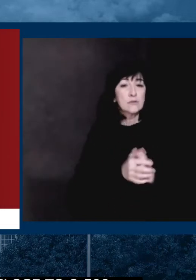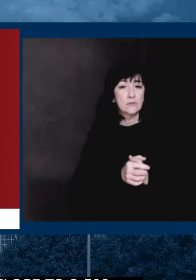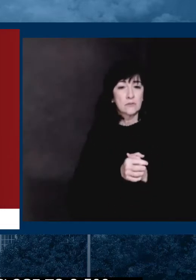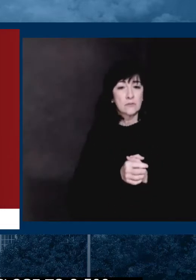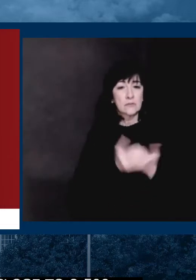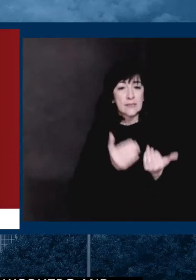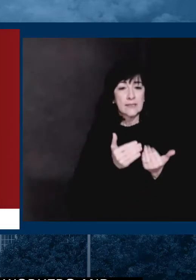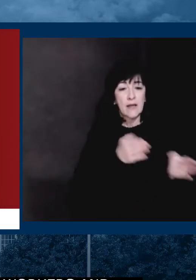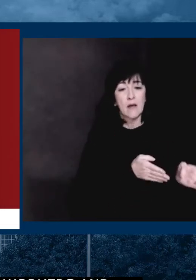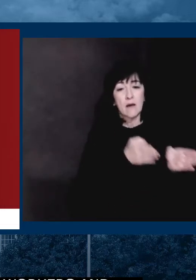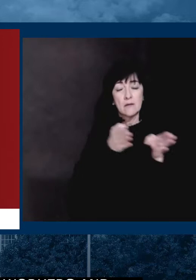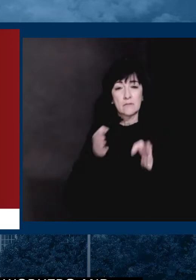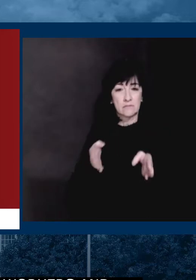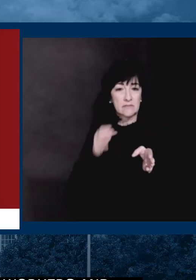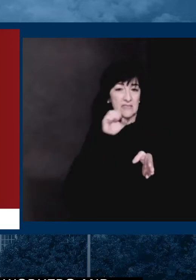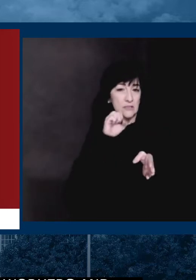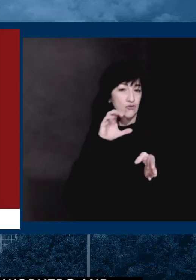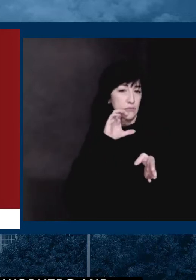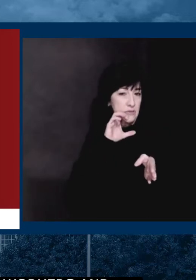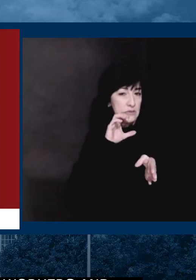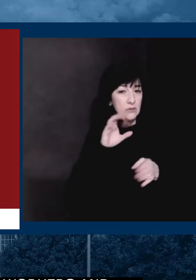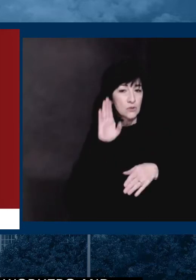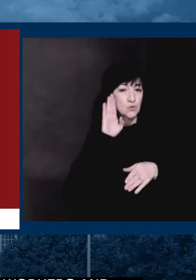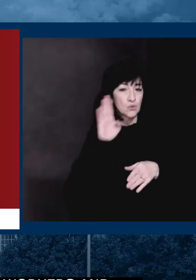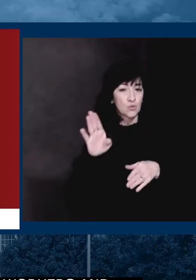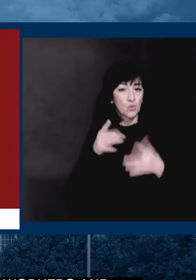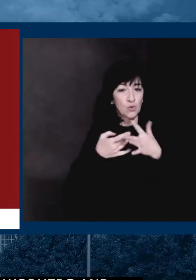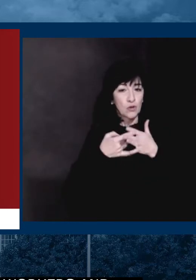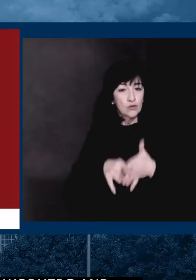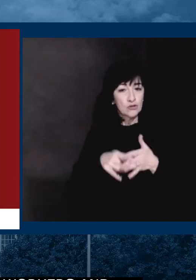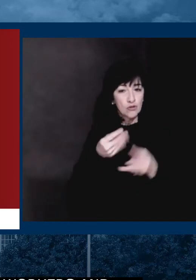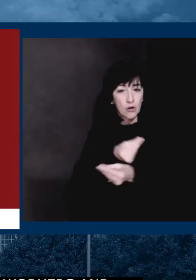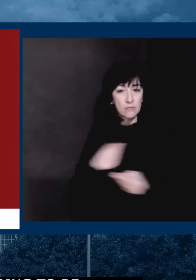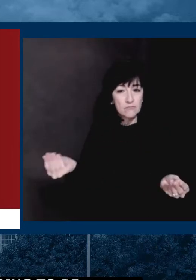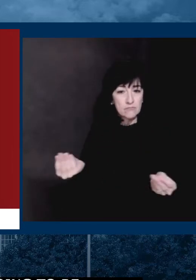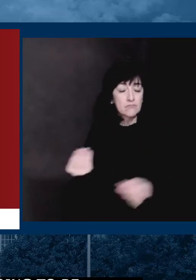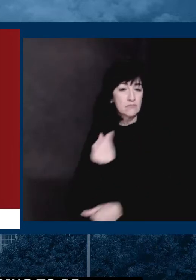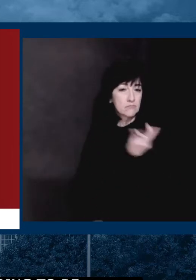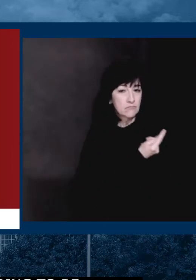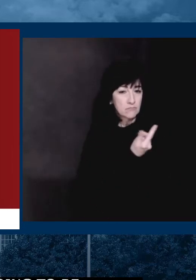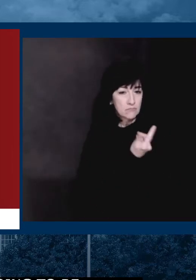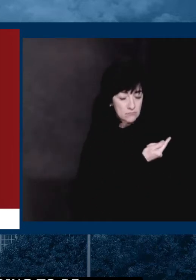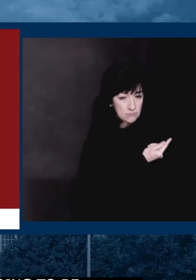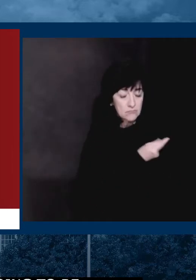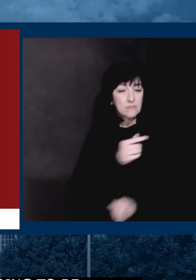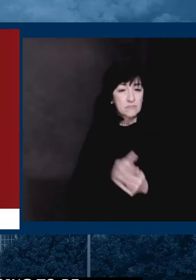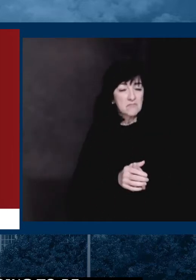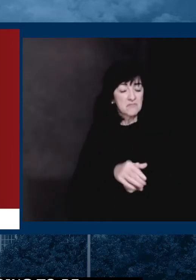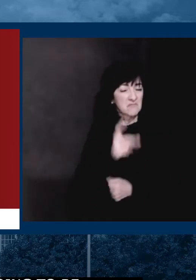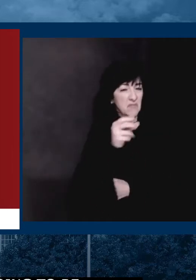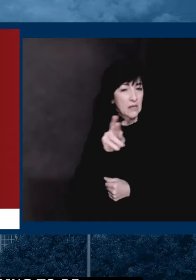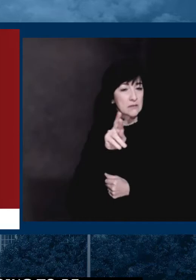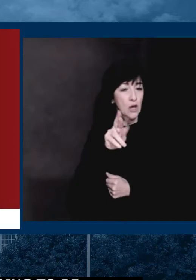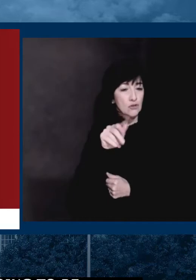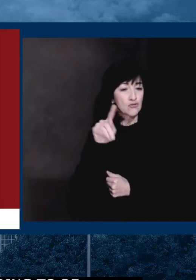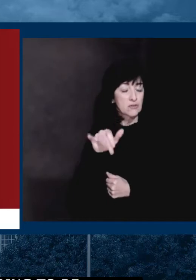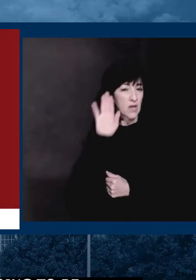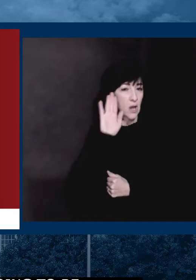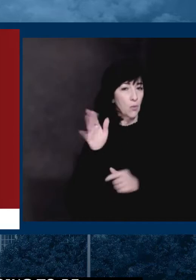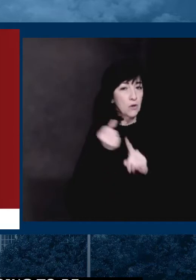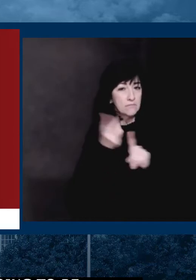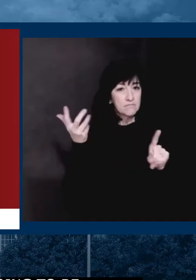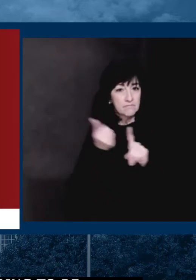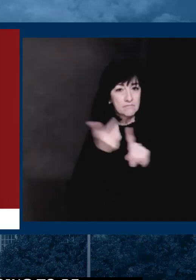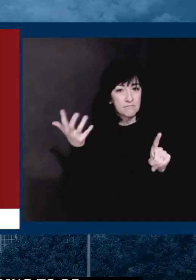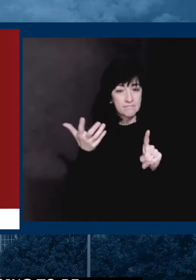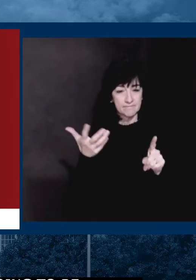senior citizens and others. Dr. Rattay will talk a little bit more about that. We're in this period in time where we'll